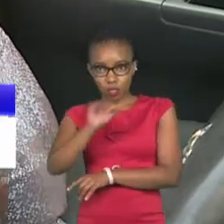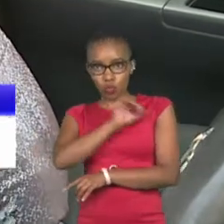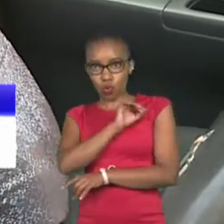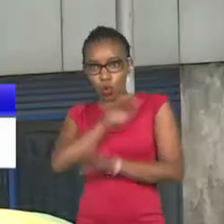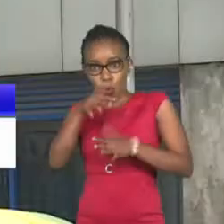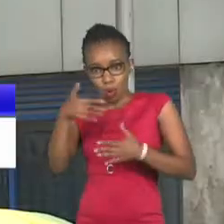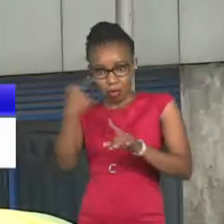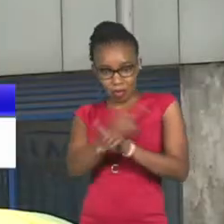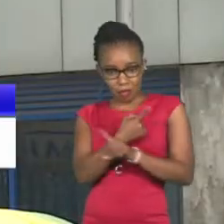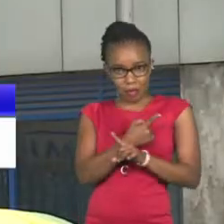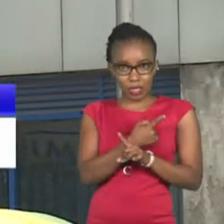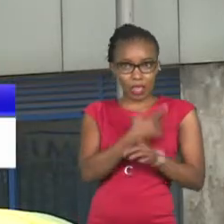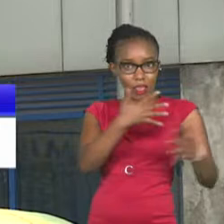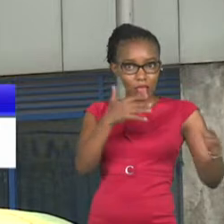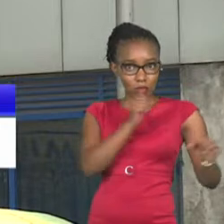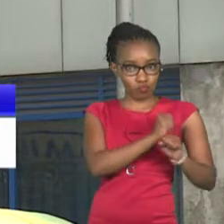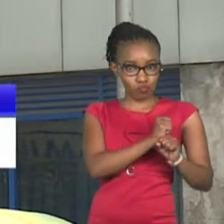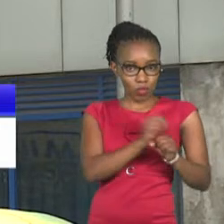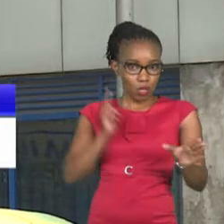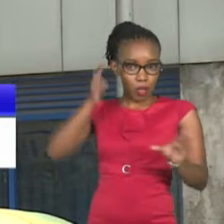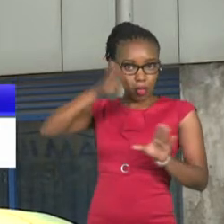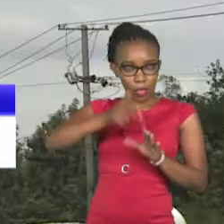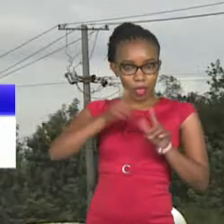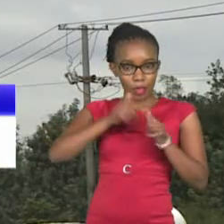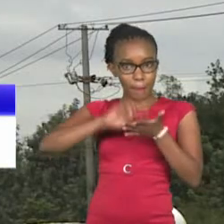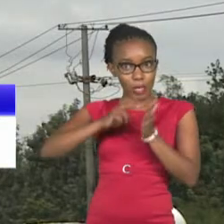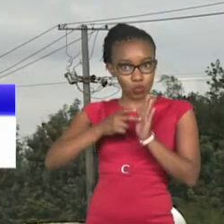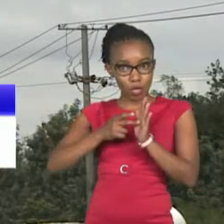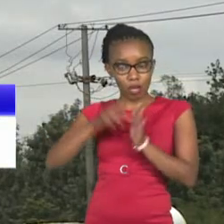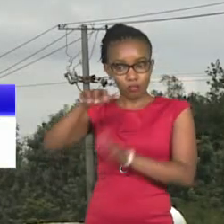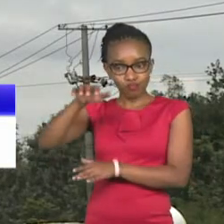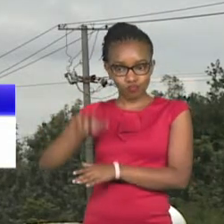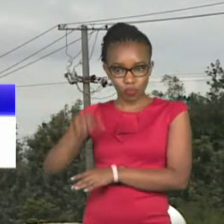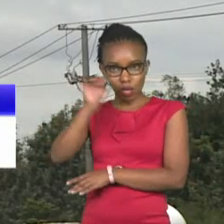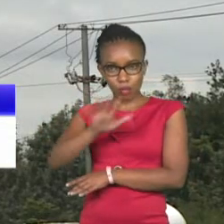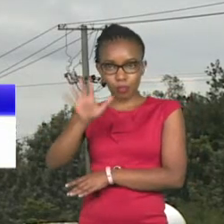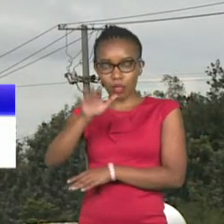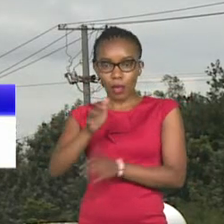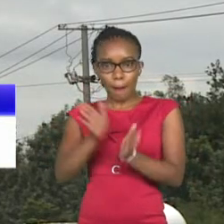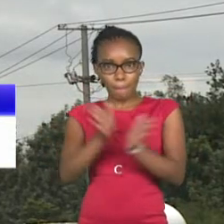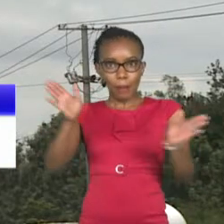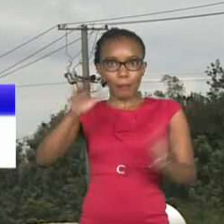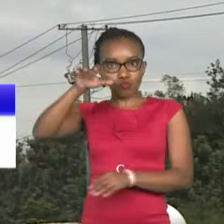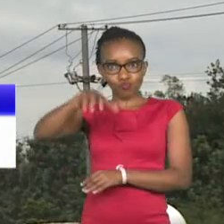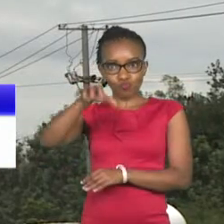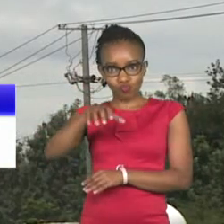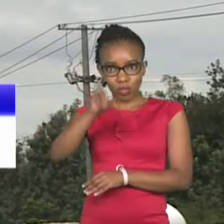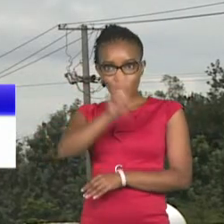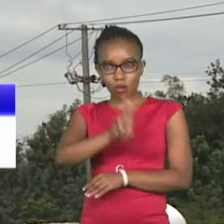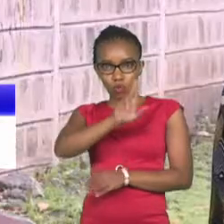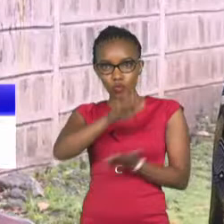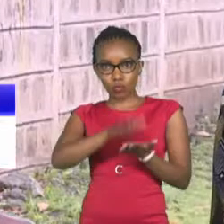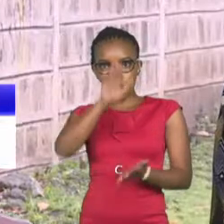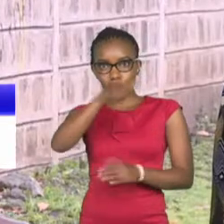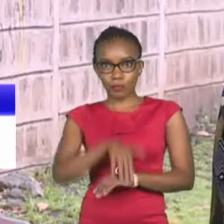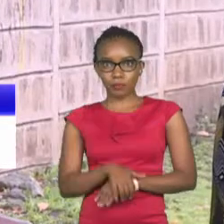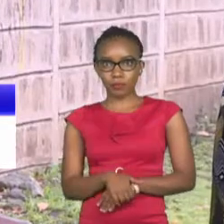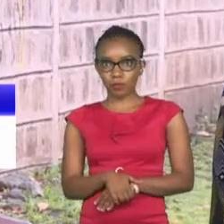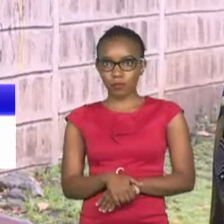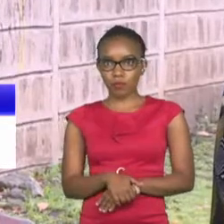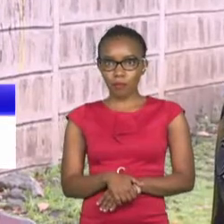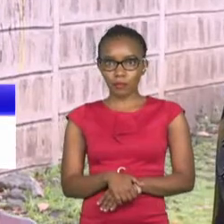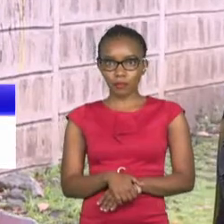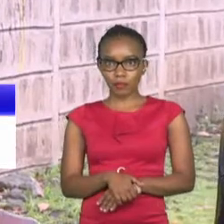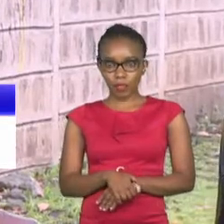vingine. High petrol cost means hiked fare prices and public transport users will have to dig deeper into their pockets. Na mwingine pia